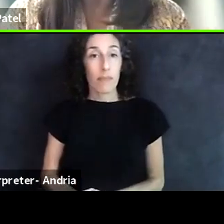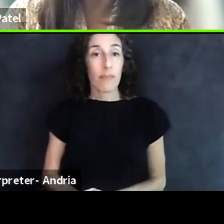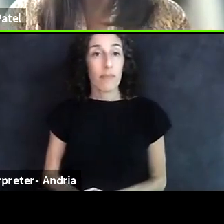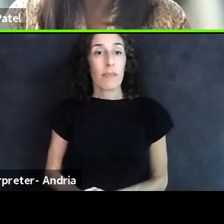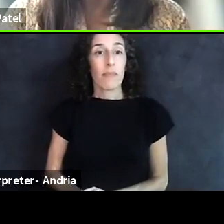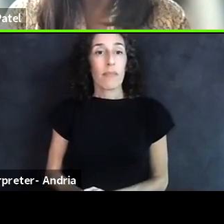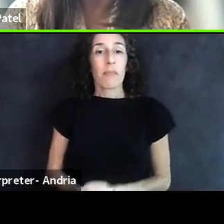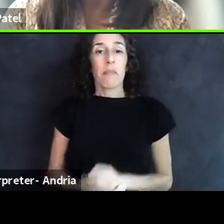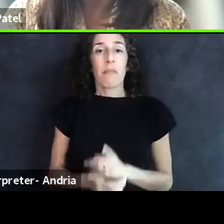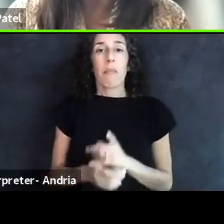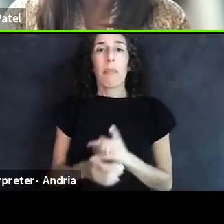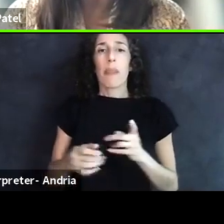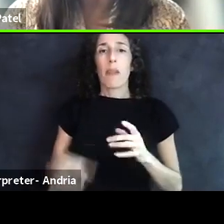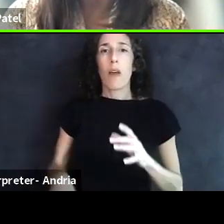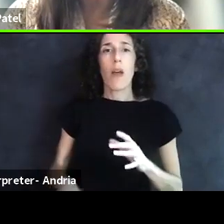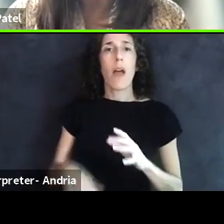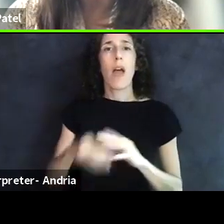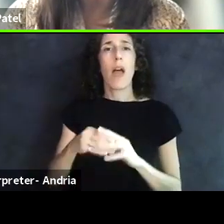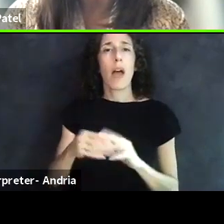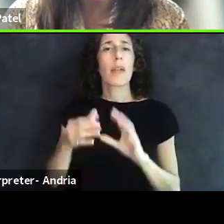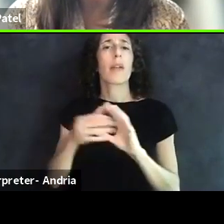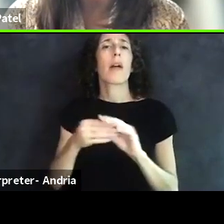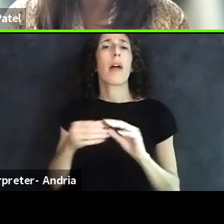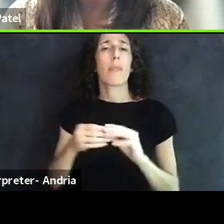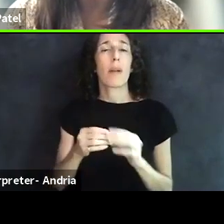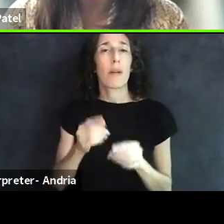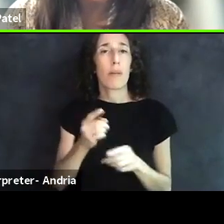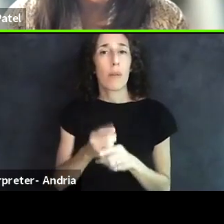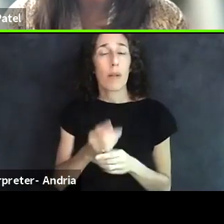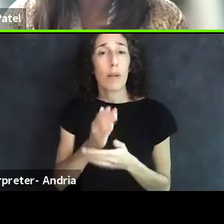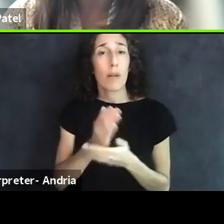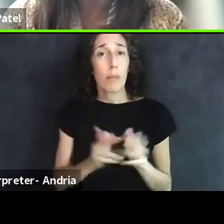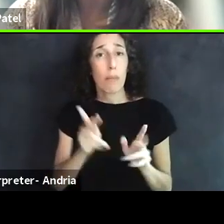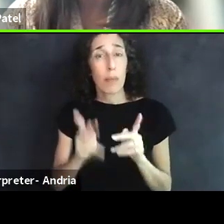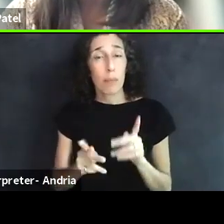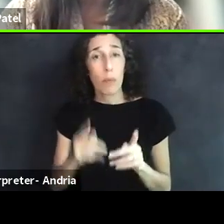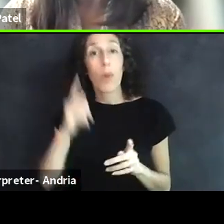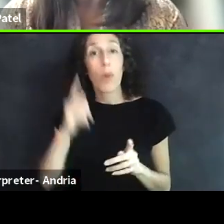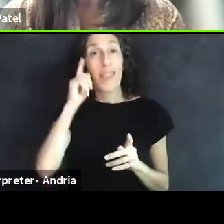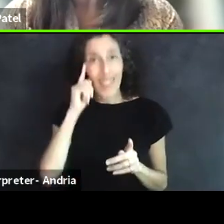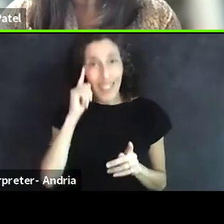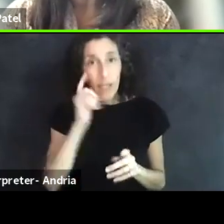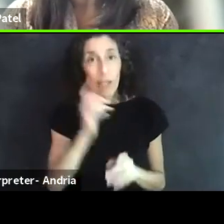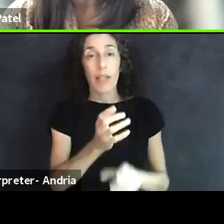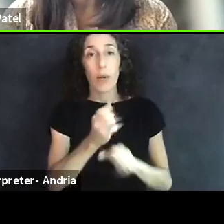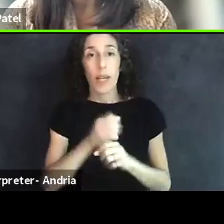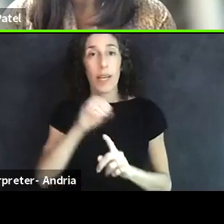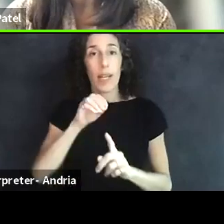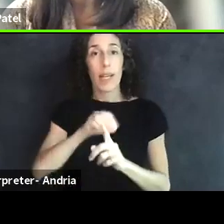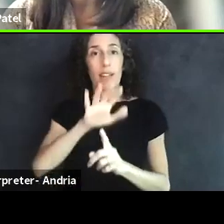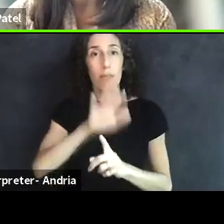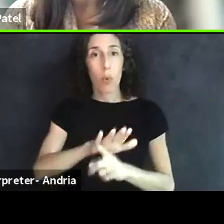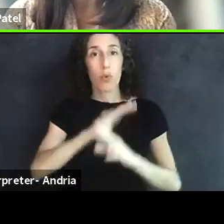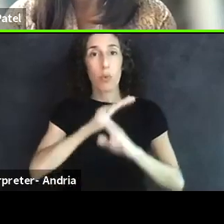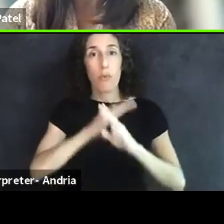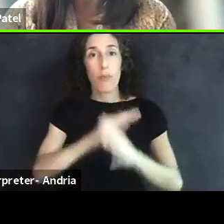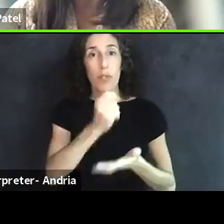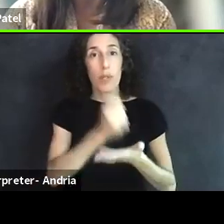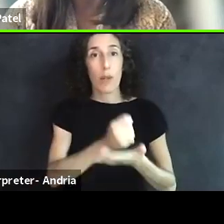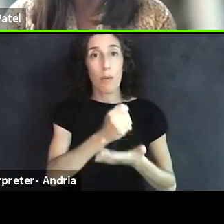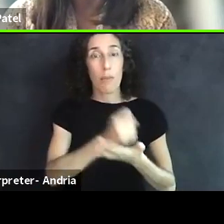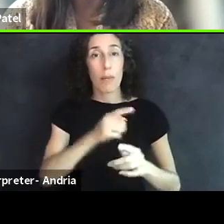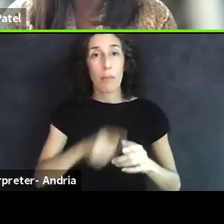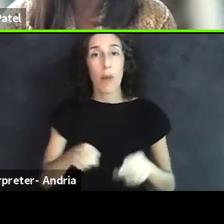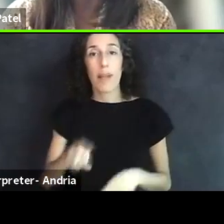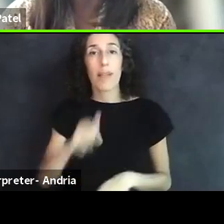sometimes people don't know if what they're getting is actually exposure and response prevention, right? So in our toolkit, we have a couple of resources